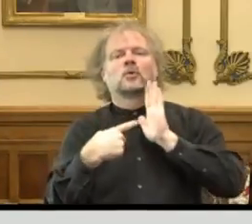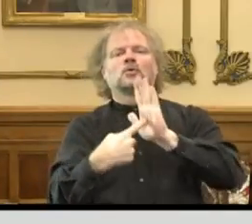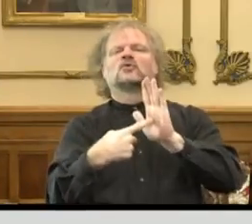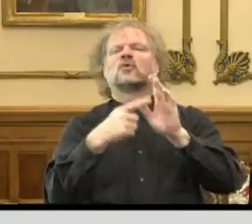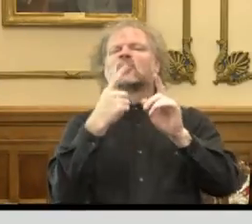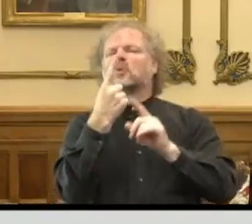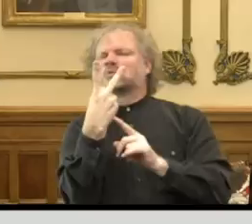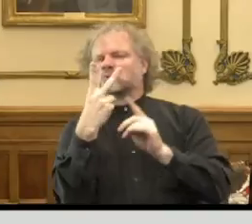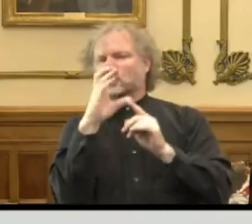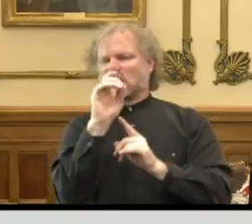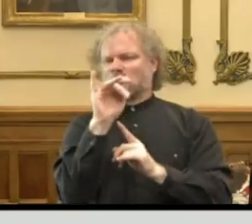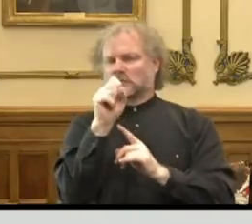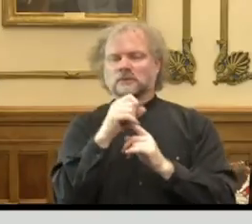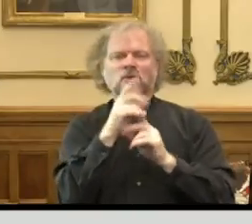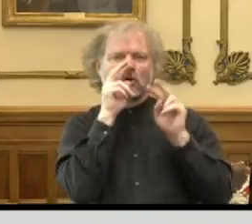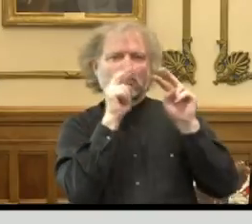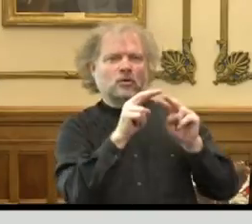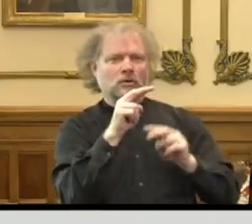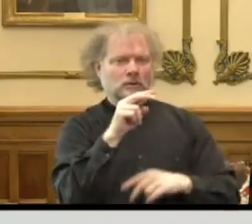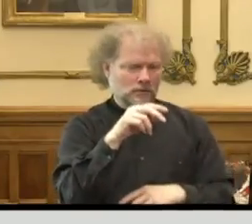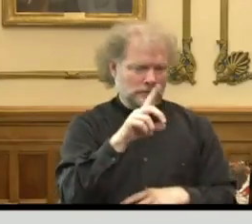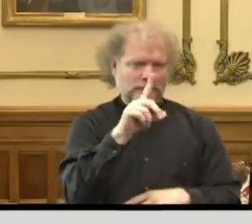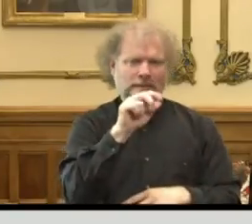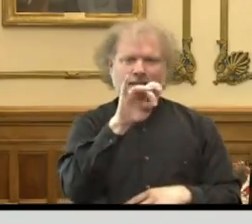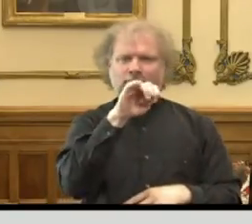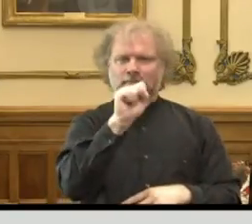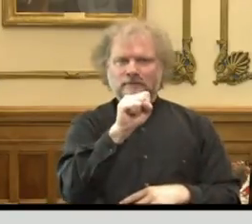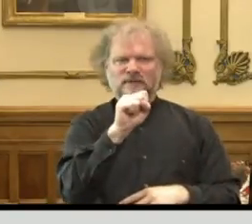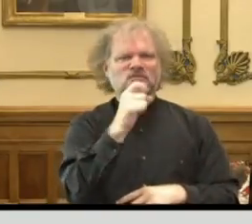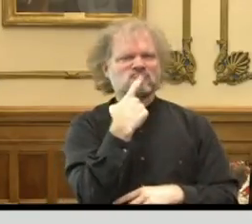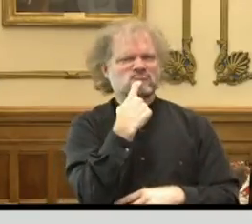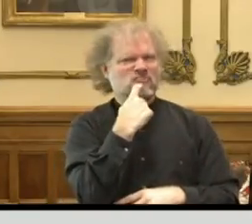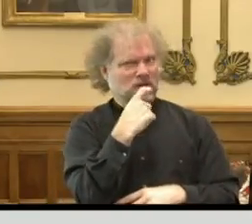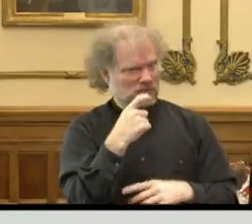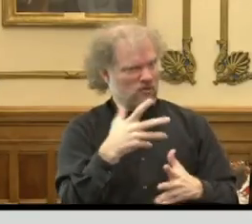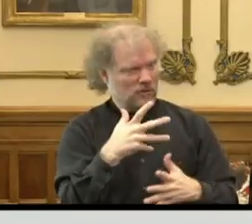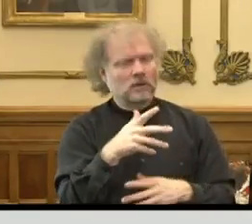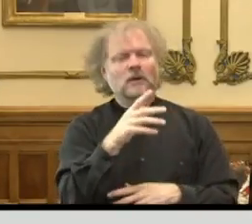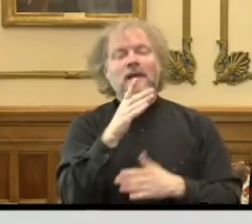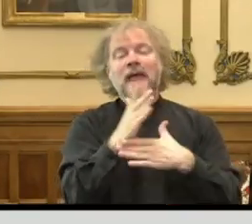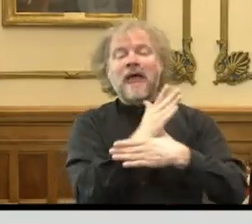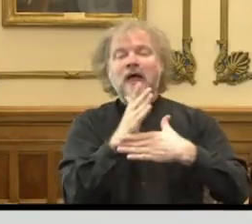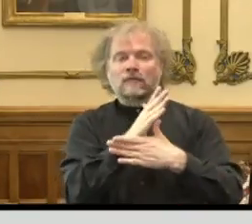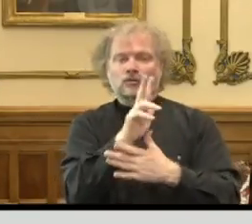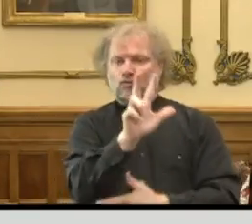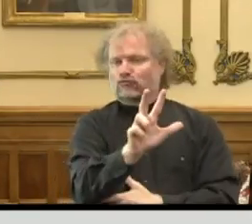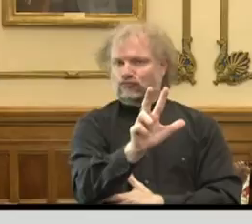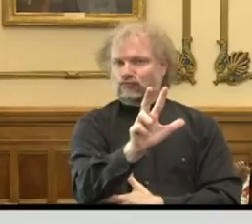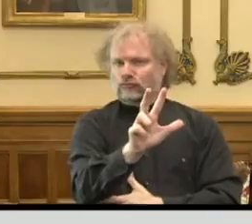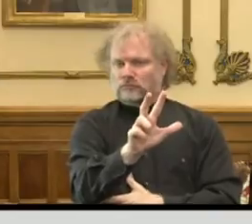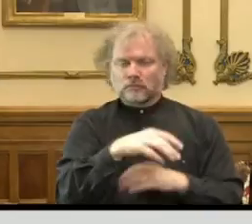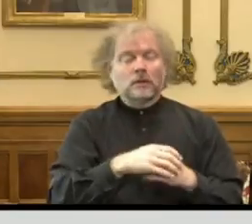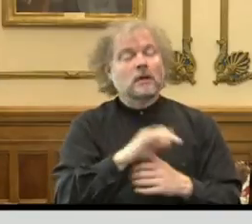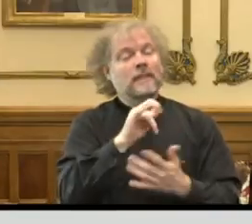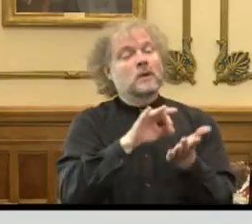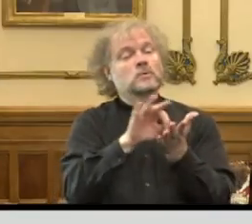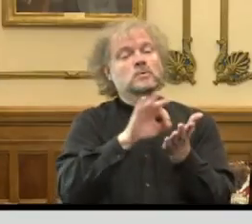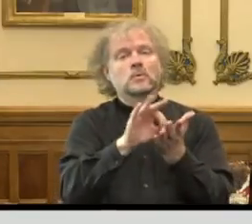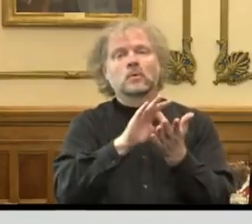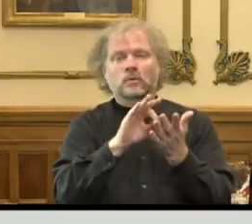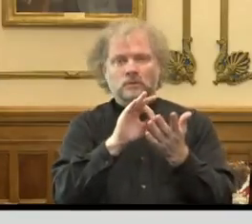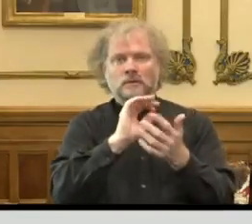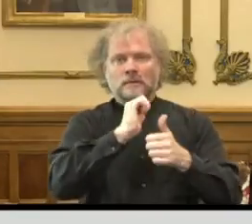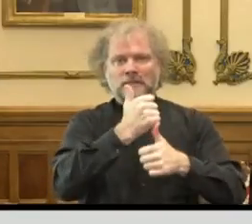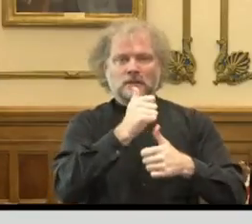counties. First, let's look at Daviess County, which is in the red and has an average score of 3. This score is based off